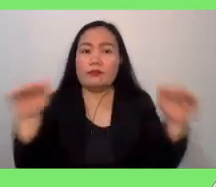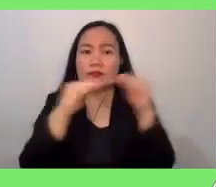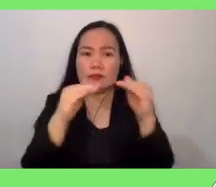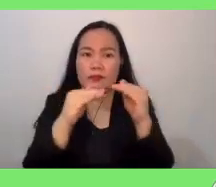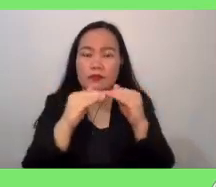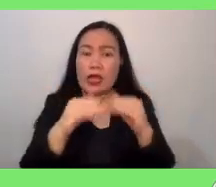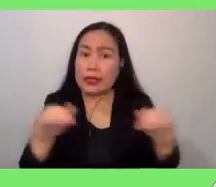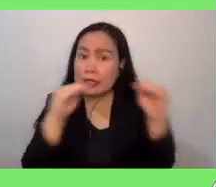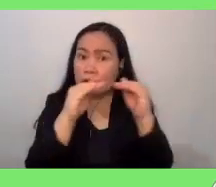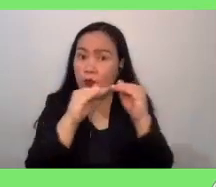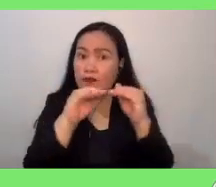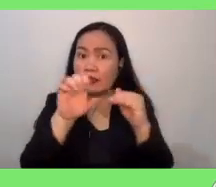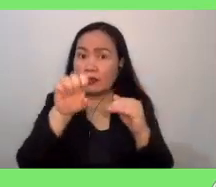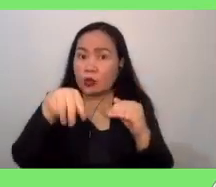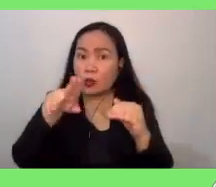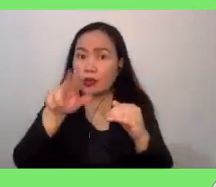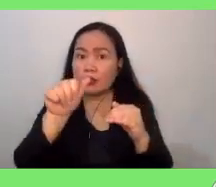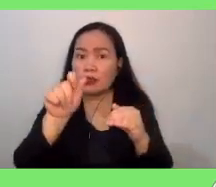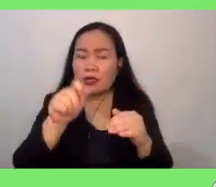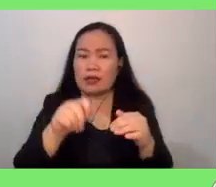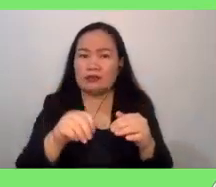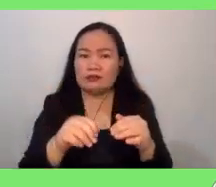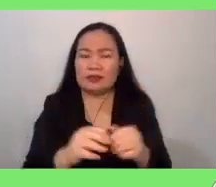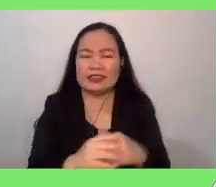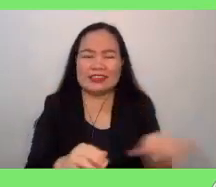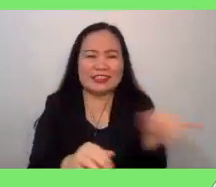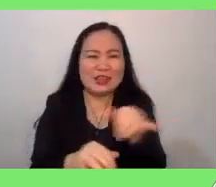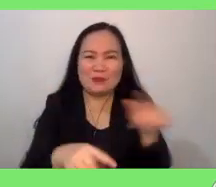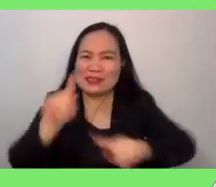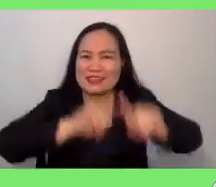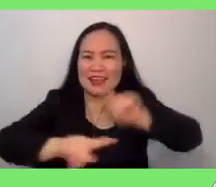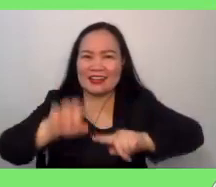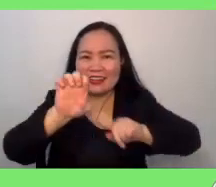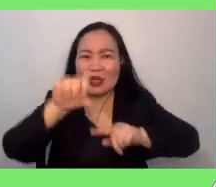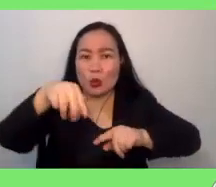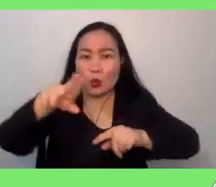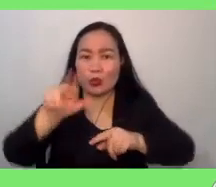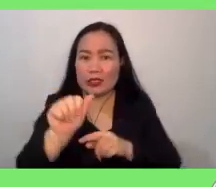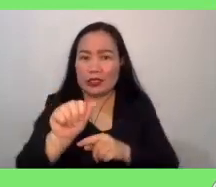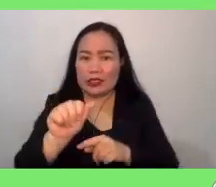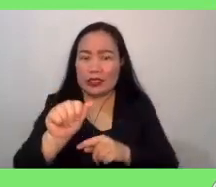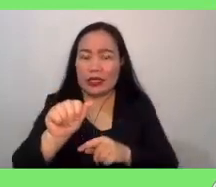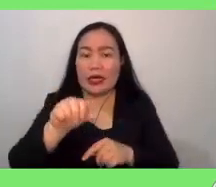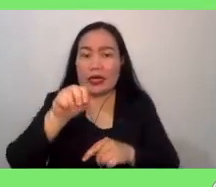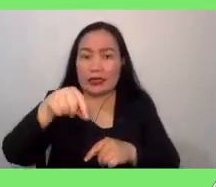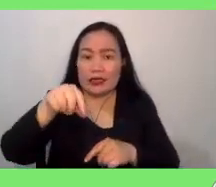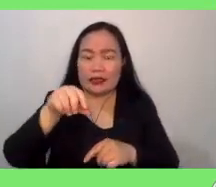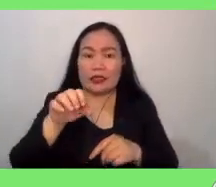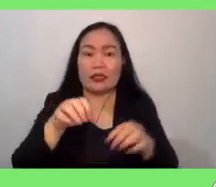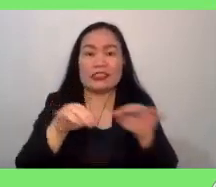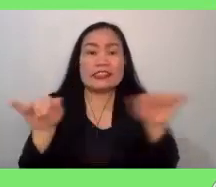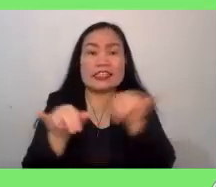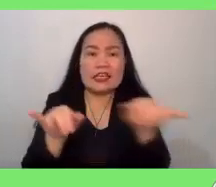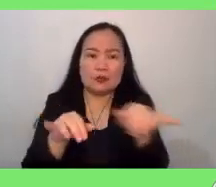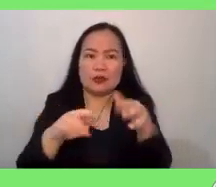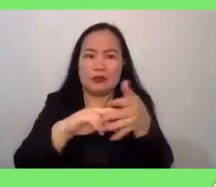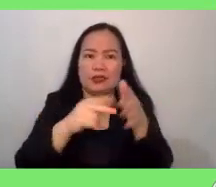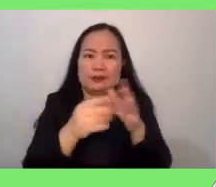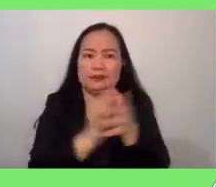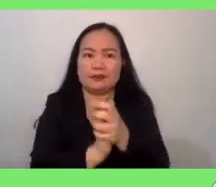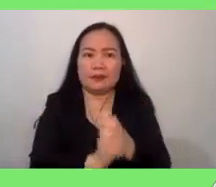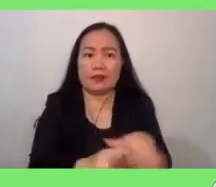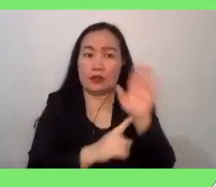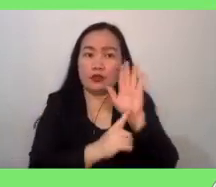na equivalent equations. Ano nga ba ito? Ito yung kapag ang solution nila